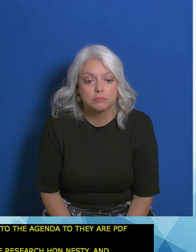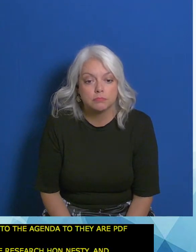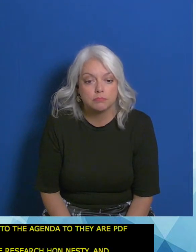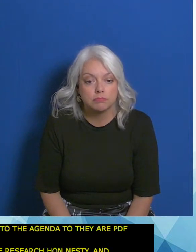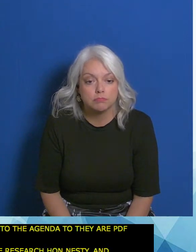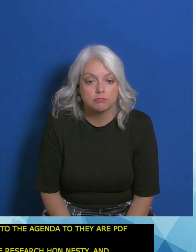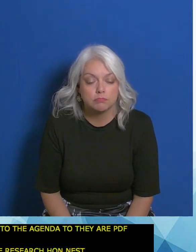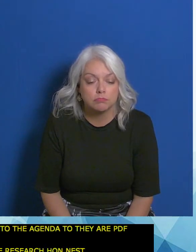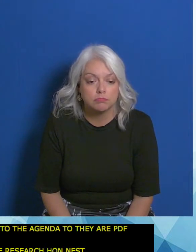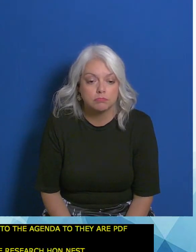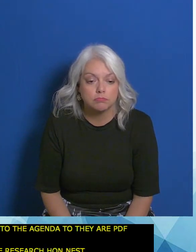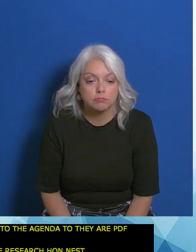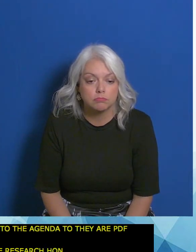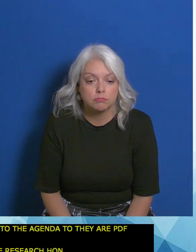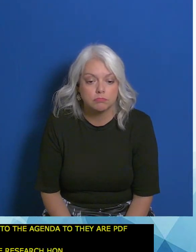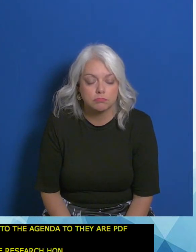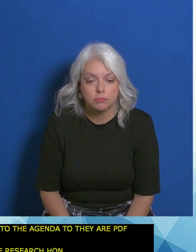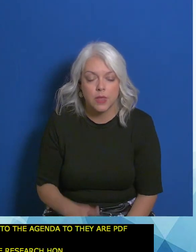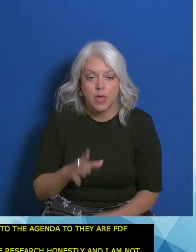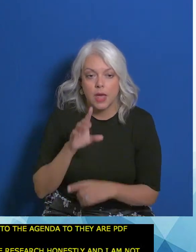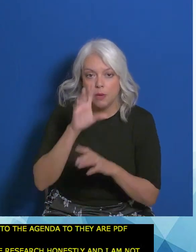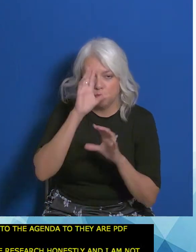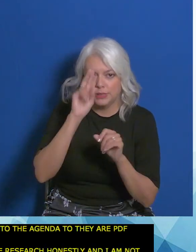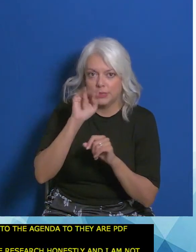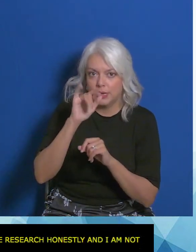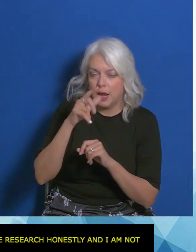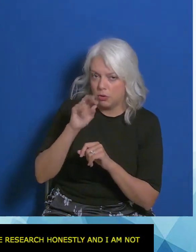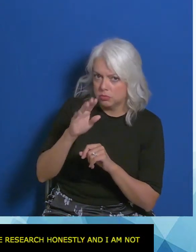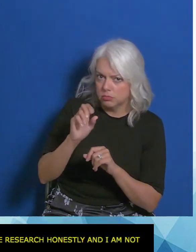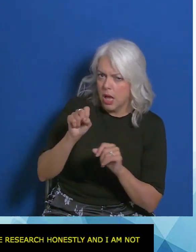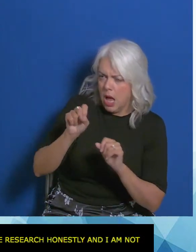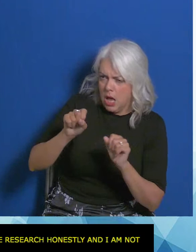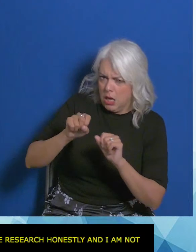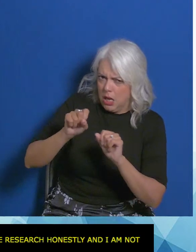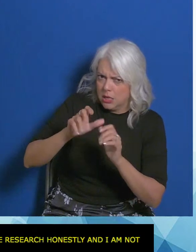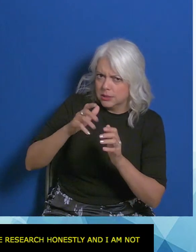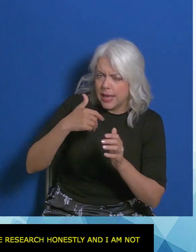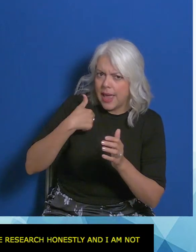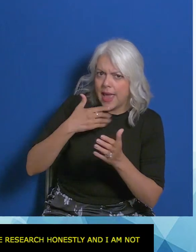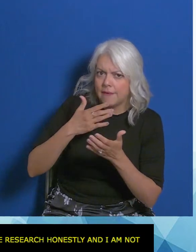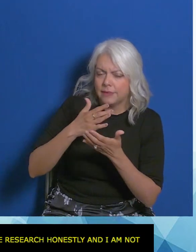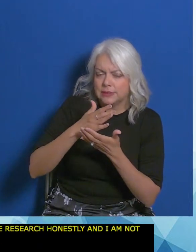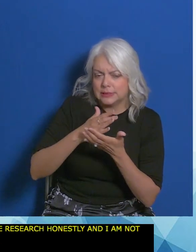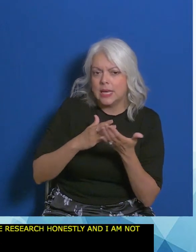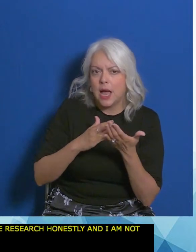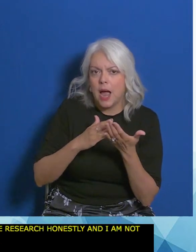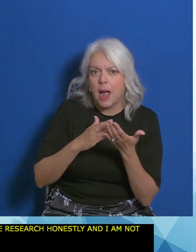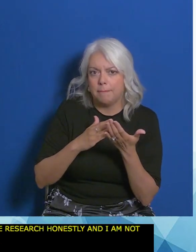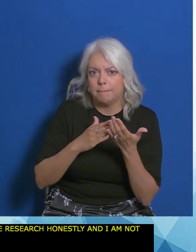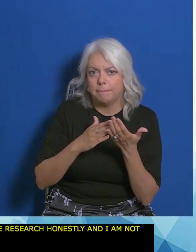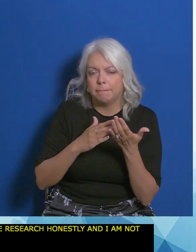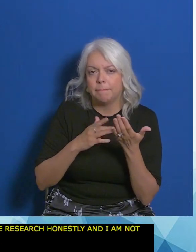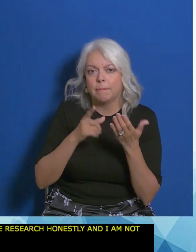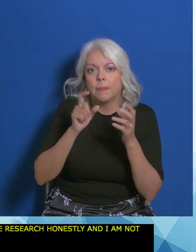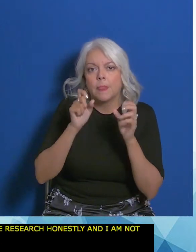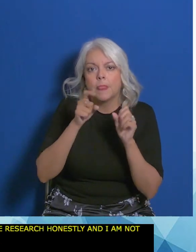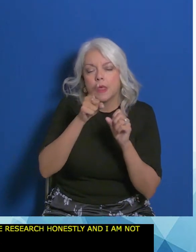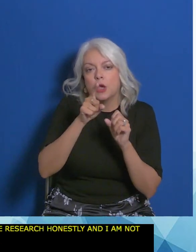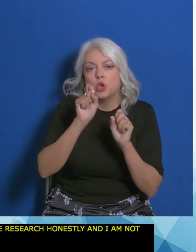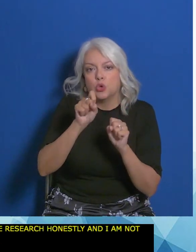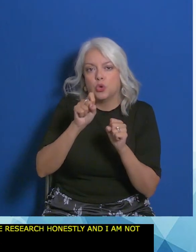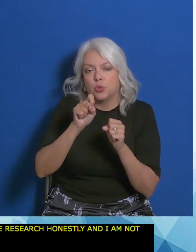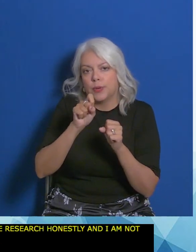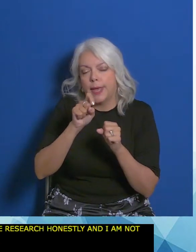PDF format. I don't know at this time. Yeah, there are some tagging here. You can run an accessibility report, which I just